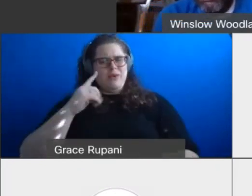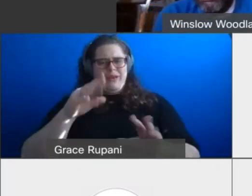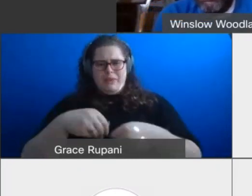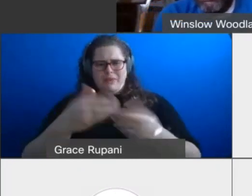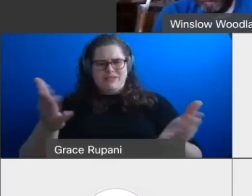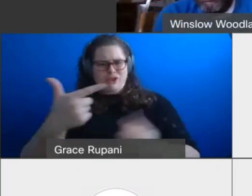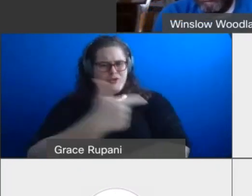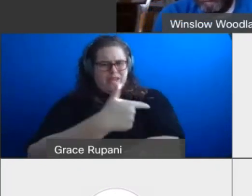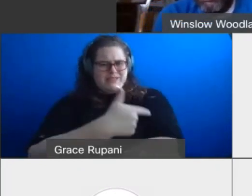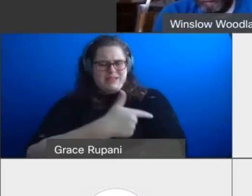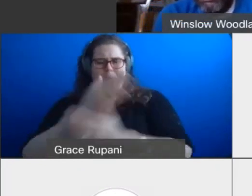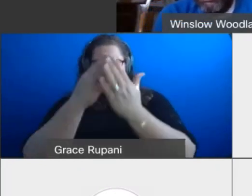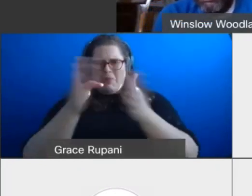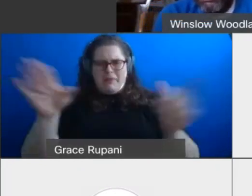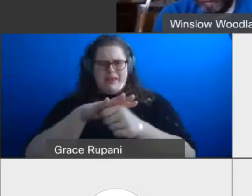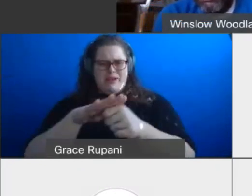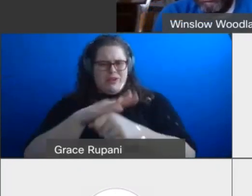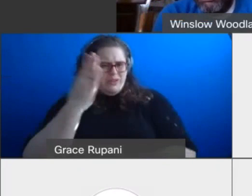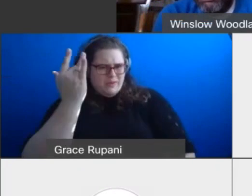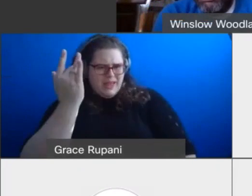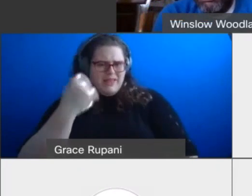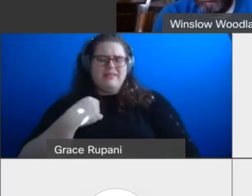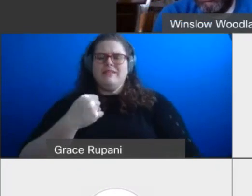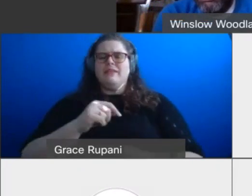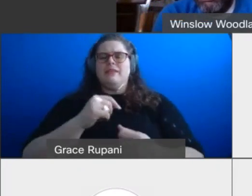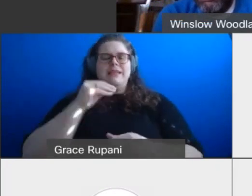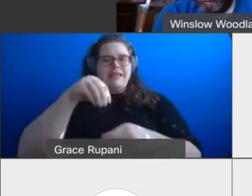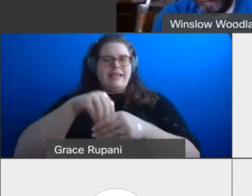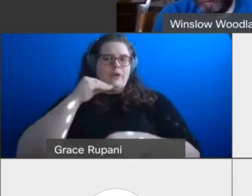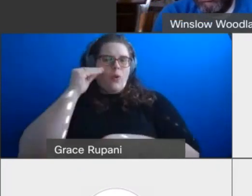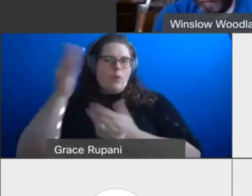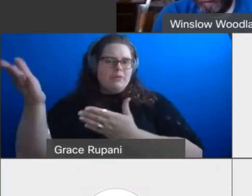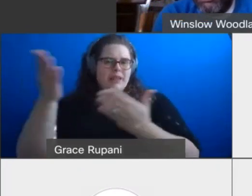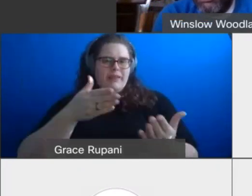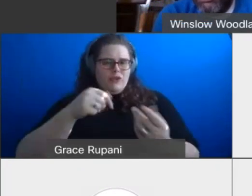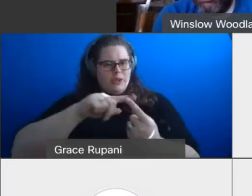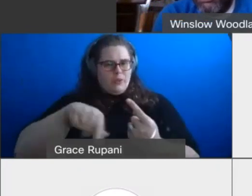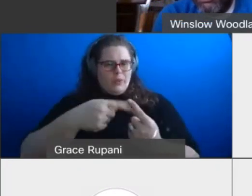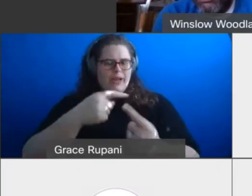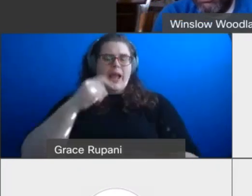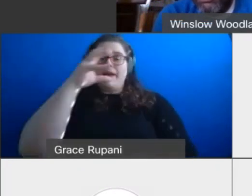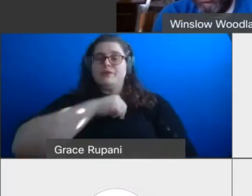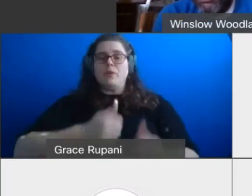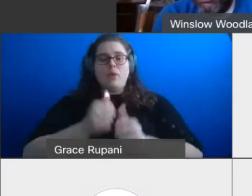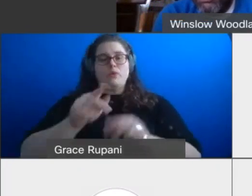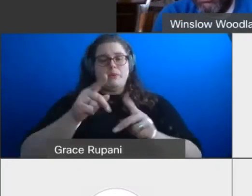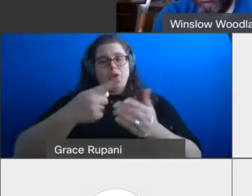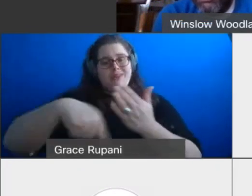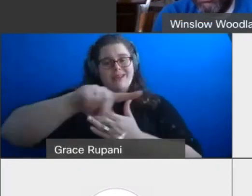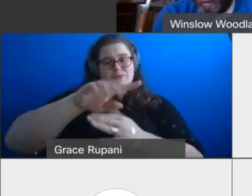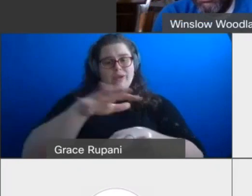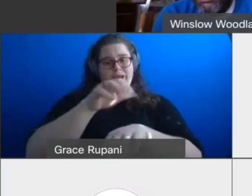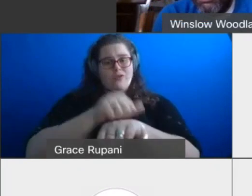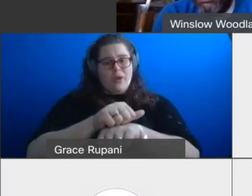When will we know about in-home delivery? I would assume that most people who have appointments next week were folks